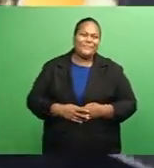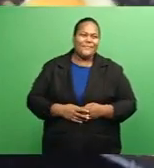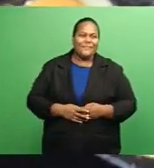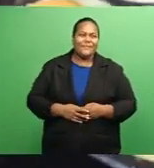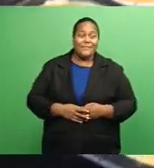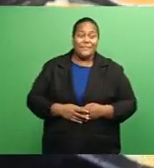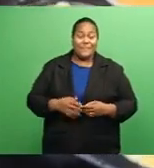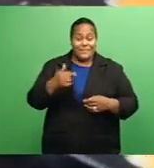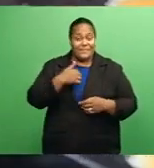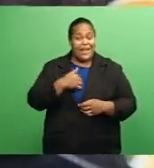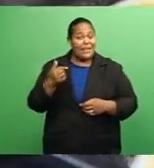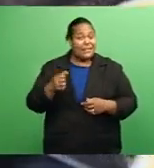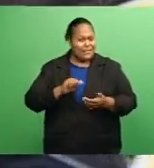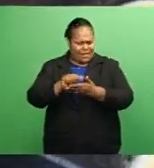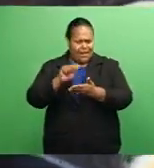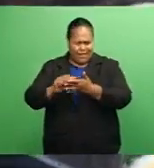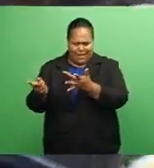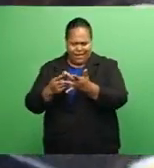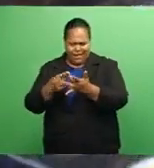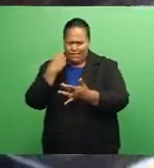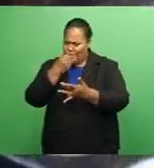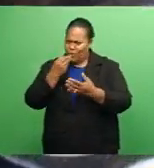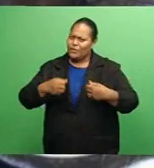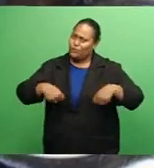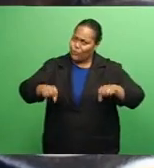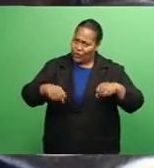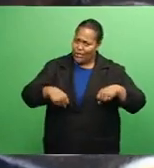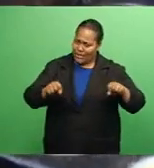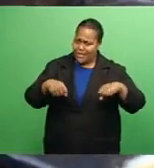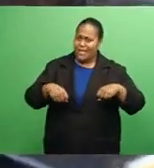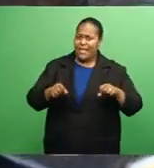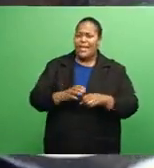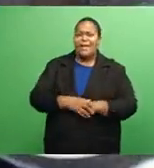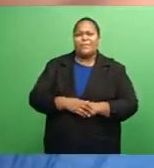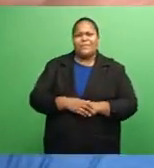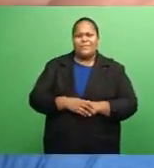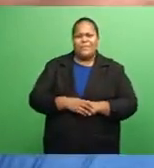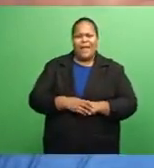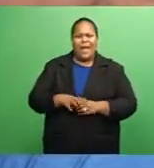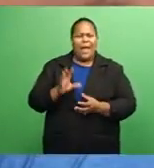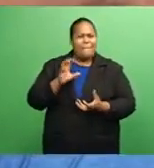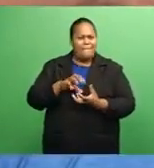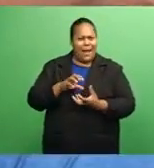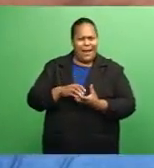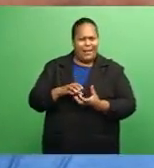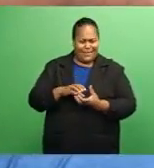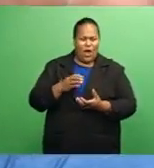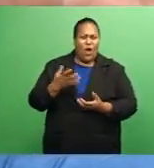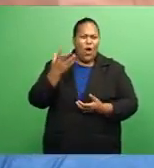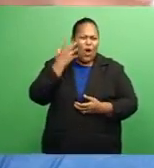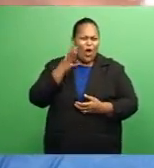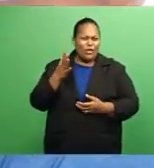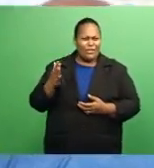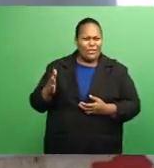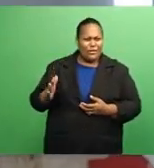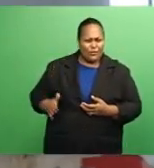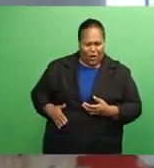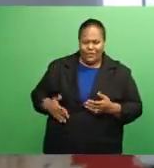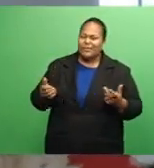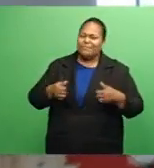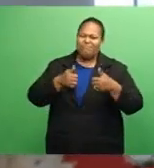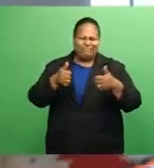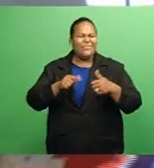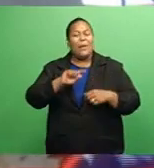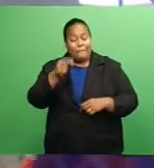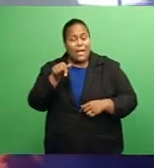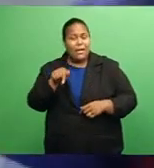I sell other food like roti pastel and hot dogs, but it's not as fast as barbecue. Those kinds of food are mainly